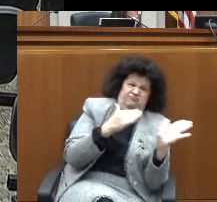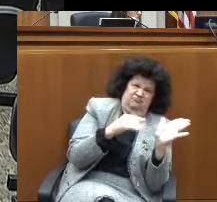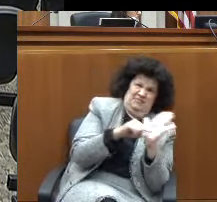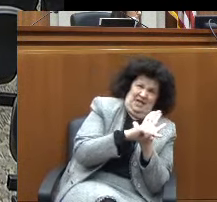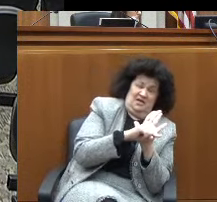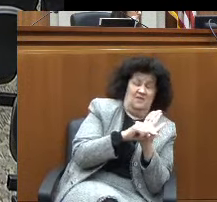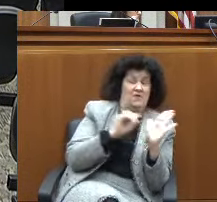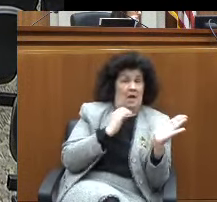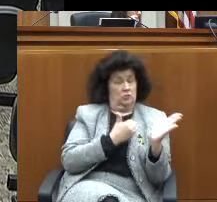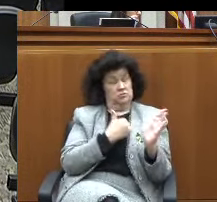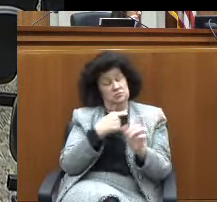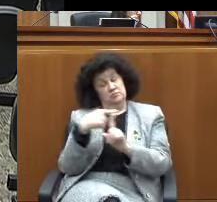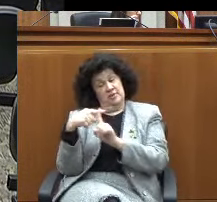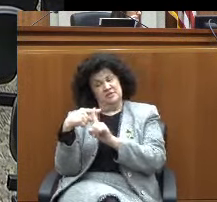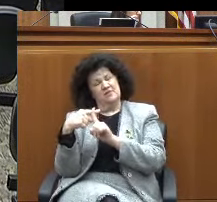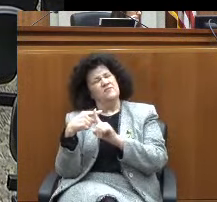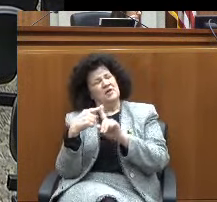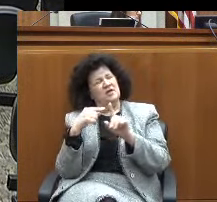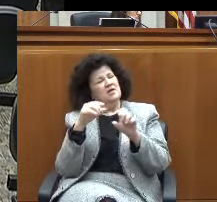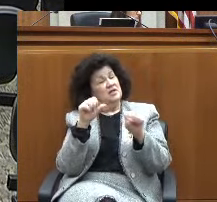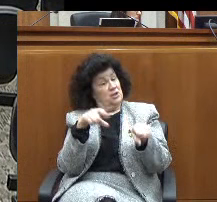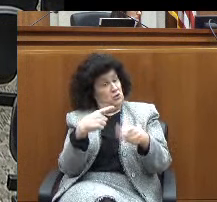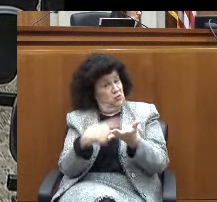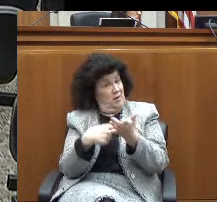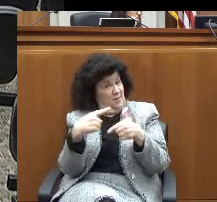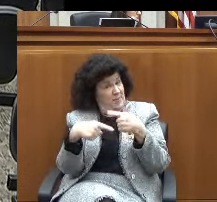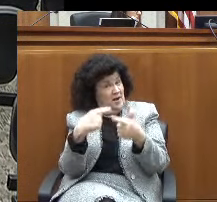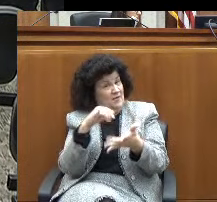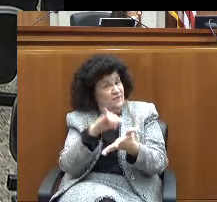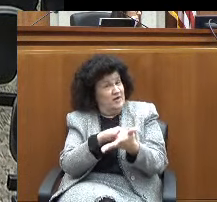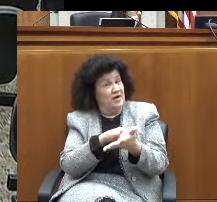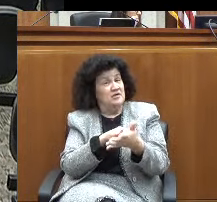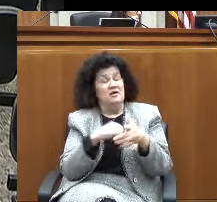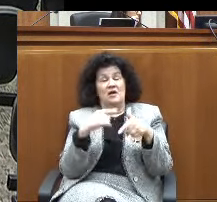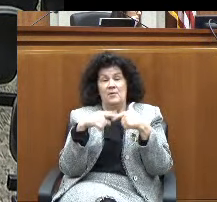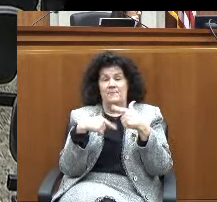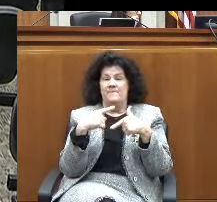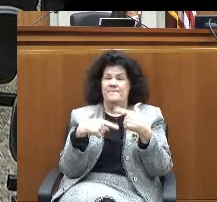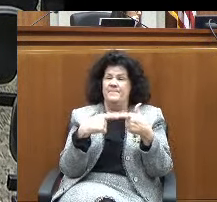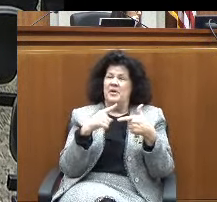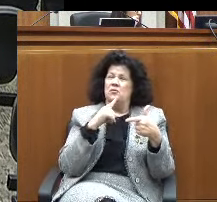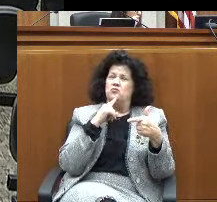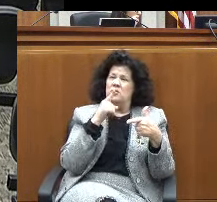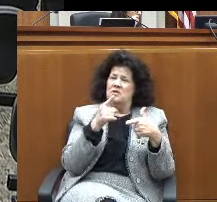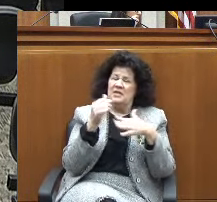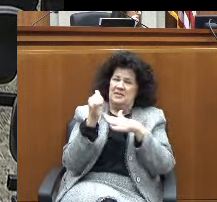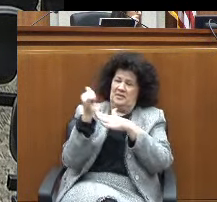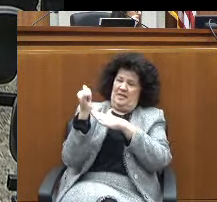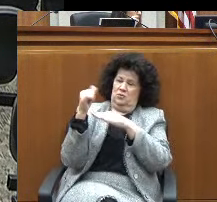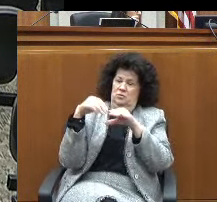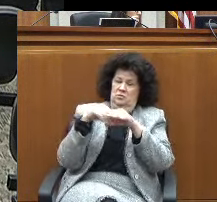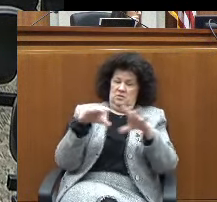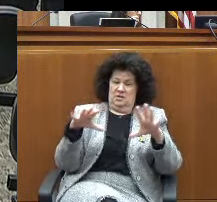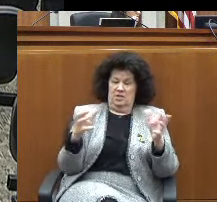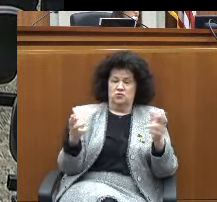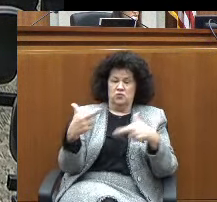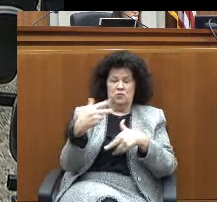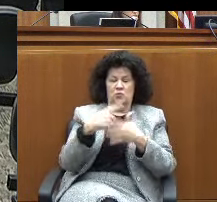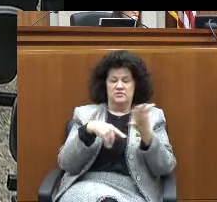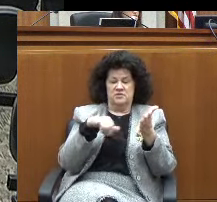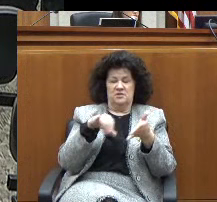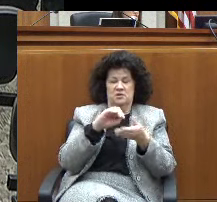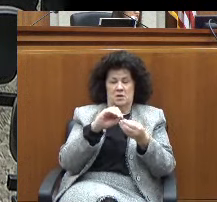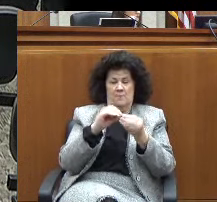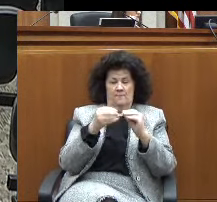that overall number represents? So in terms of actual, you know, leaders in classrooms, what is that